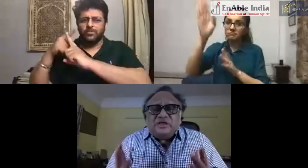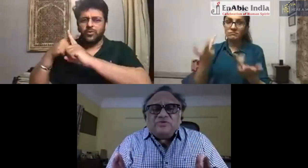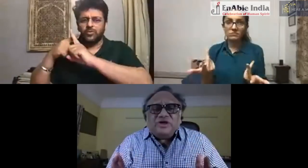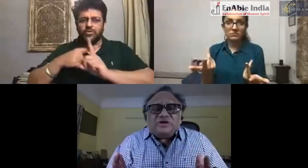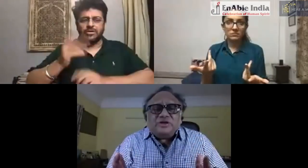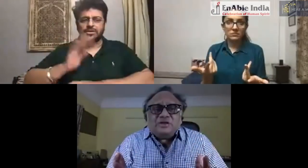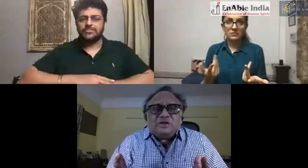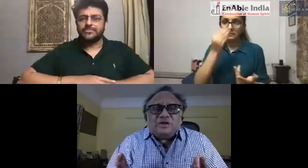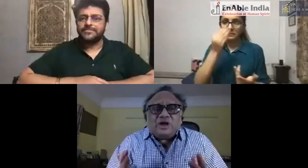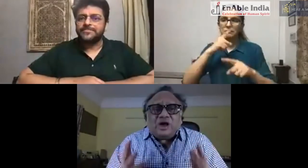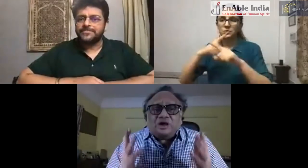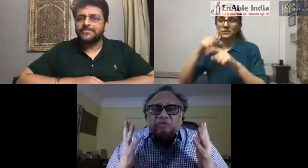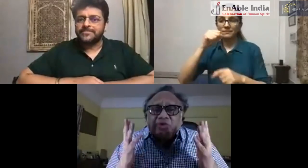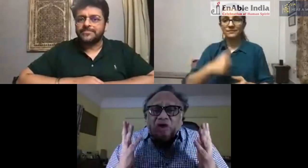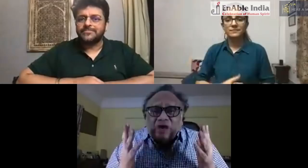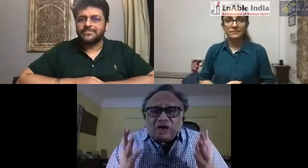There were